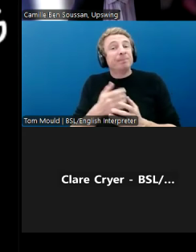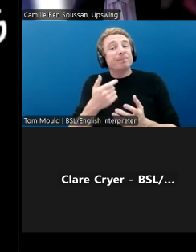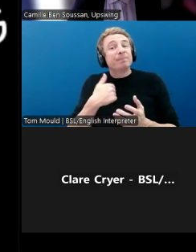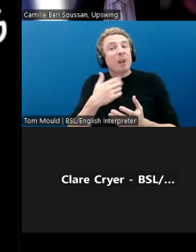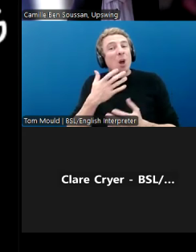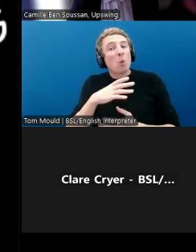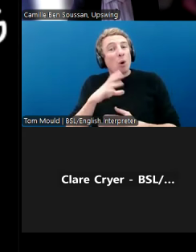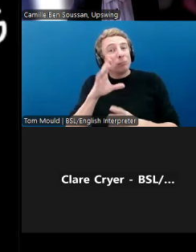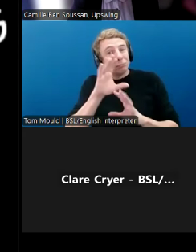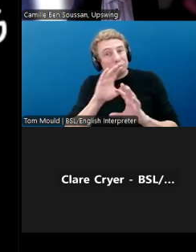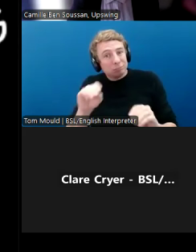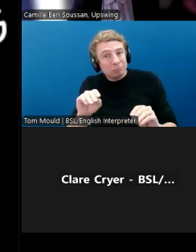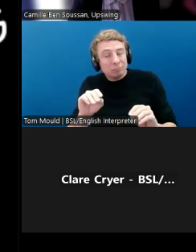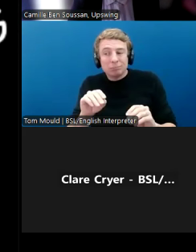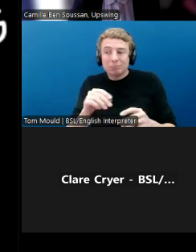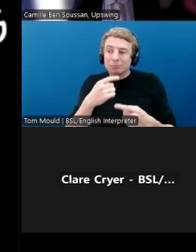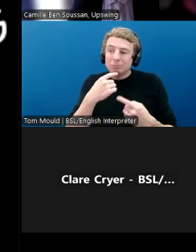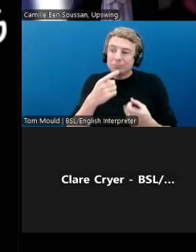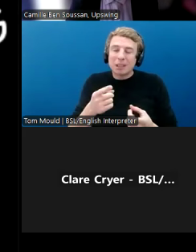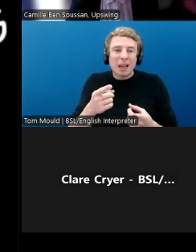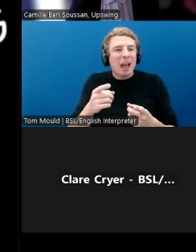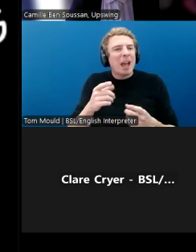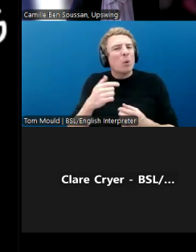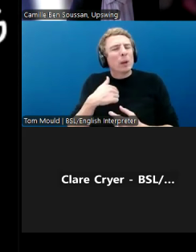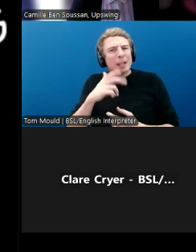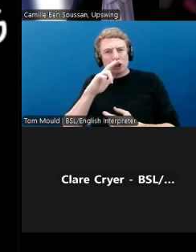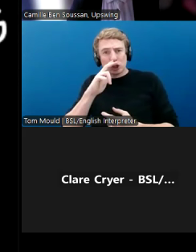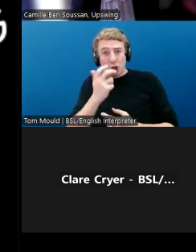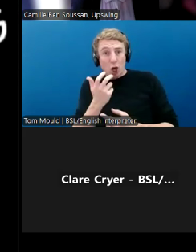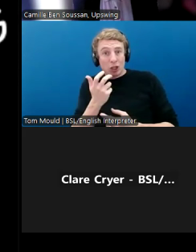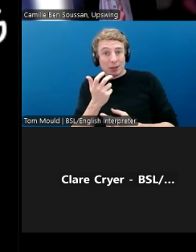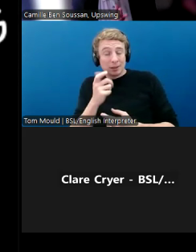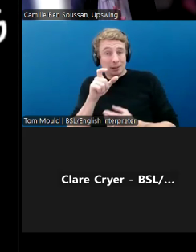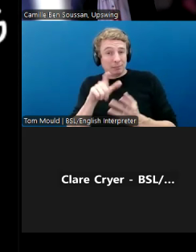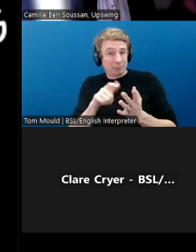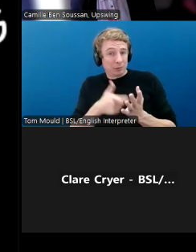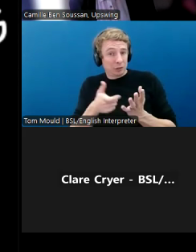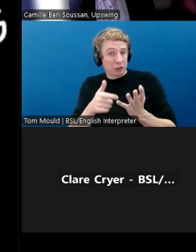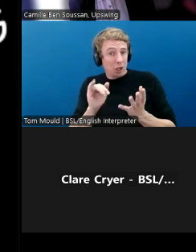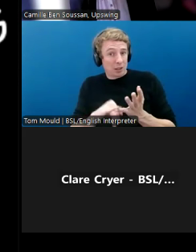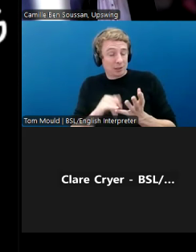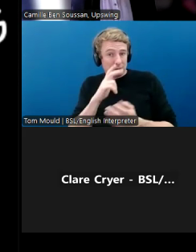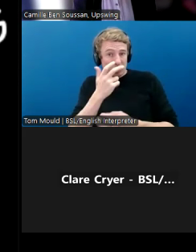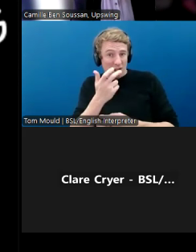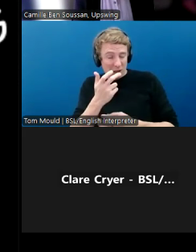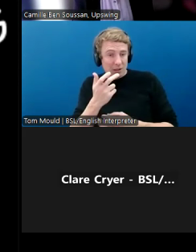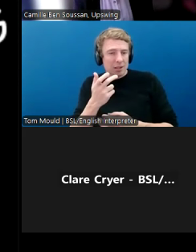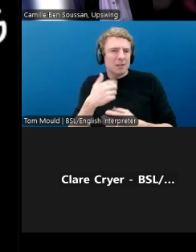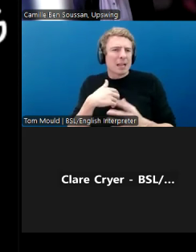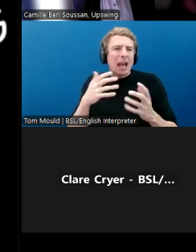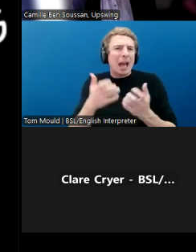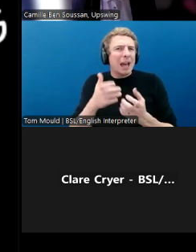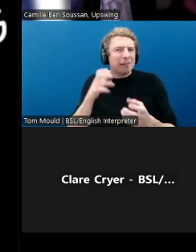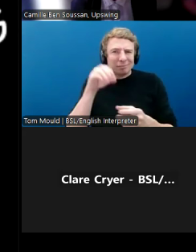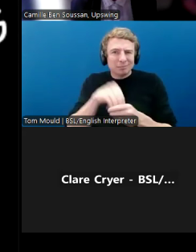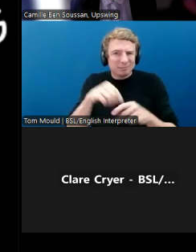to work in care setting as a circus organization. A little bit about me. I'm Camille. I'm the executive director of Upswing.